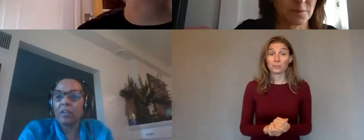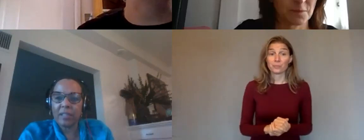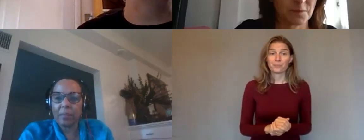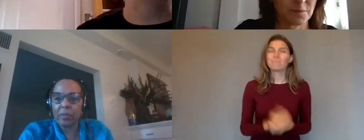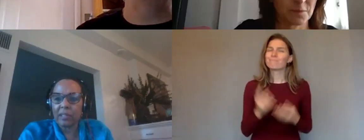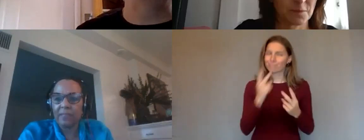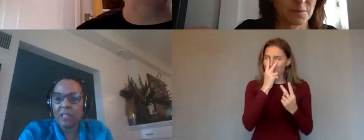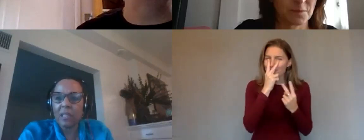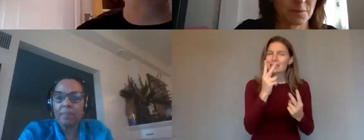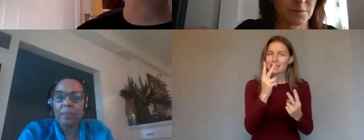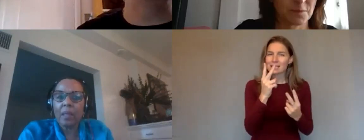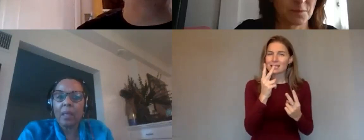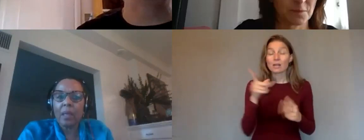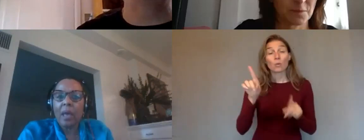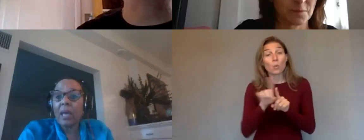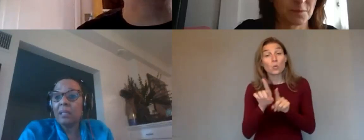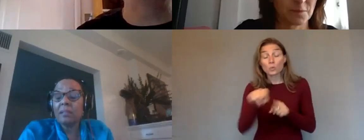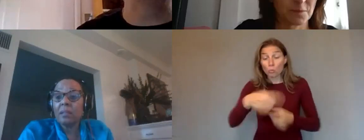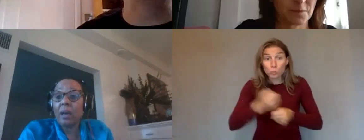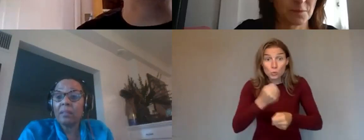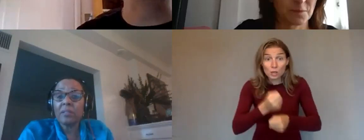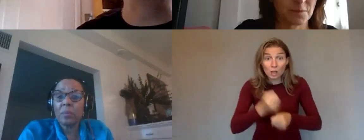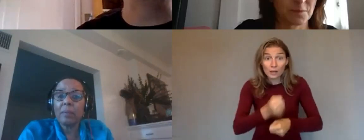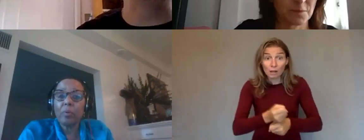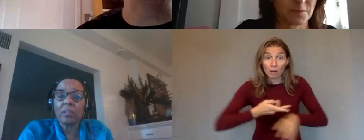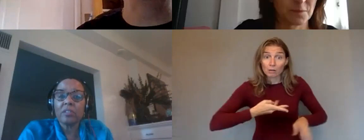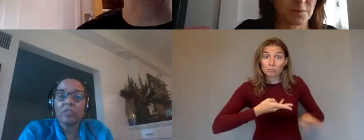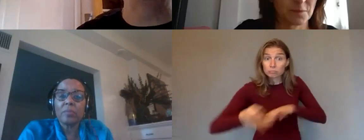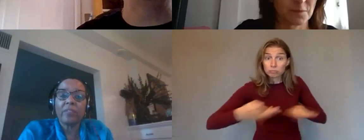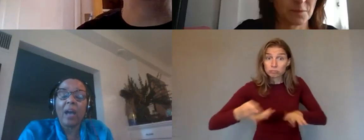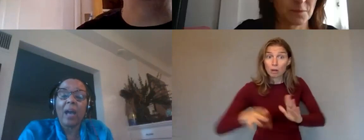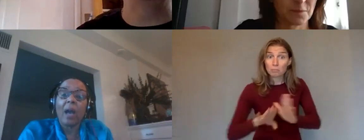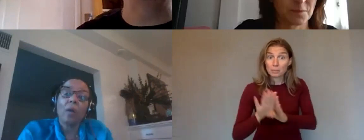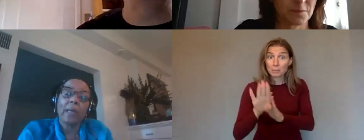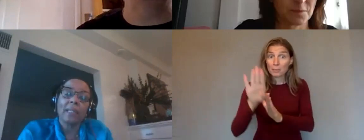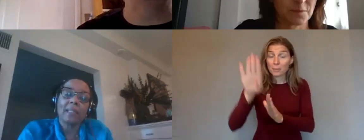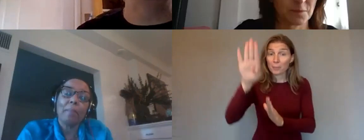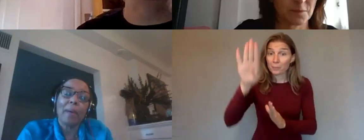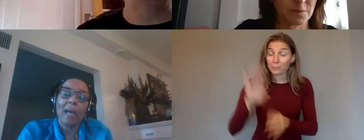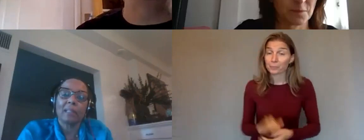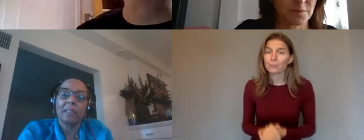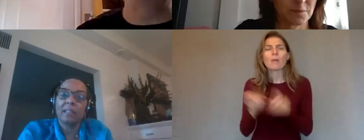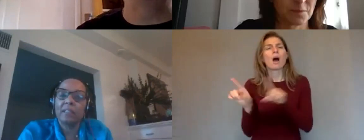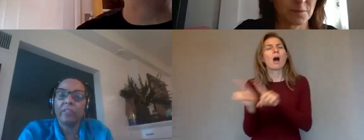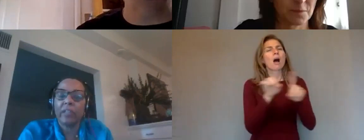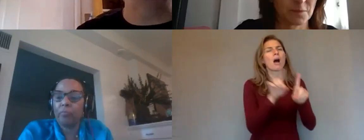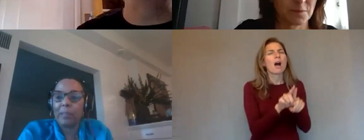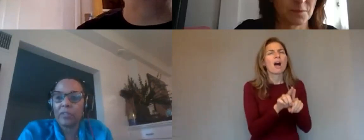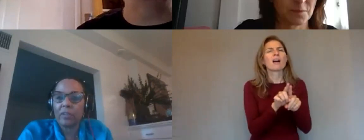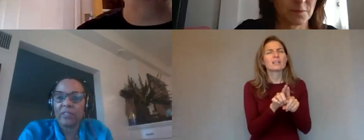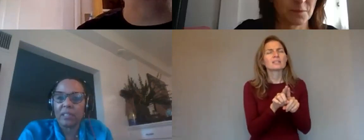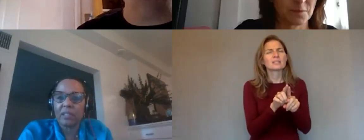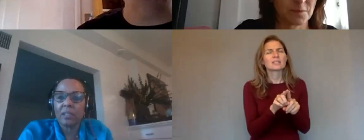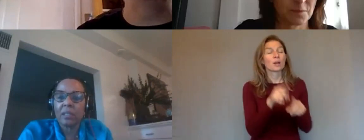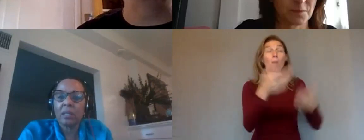that's increasing productivity. And I think it's really important in terms of how it's impacting the delivery of